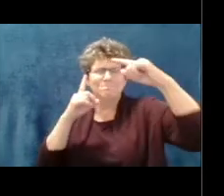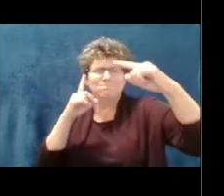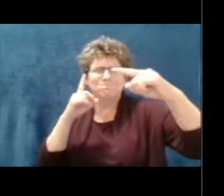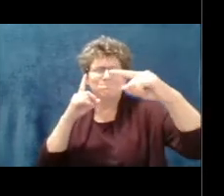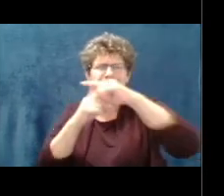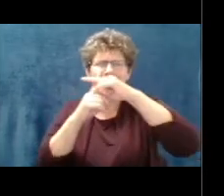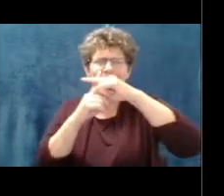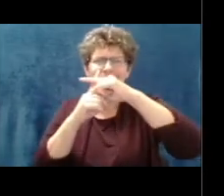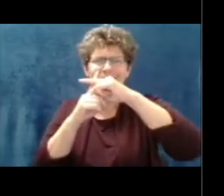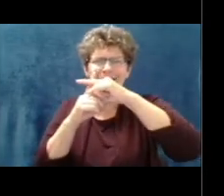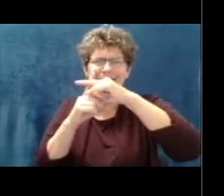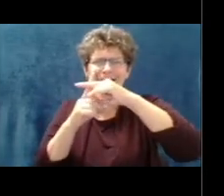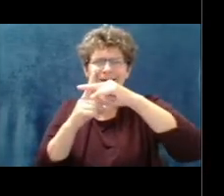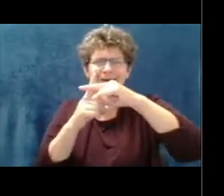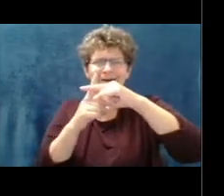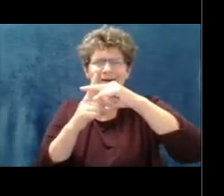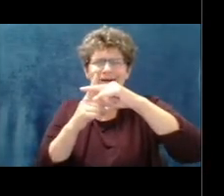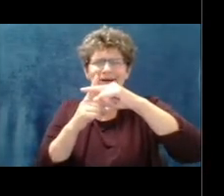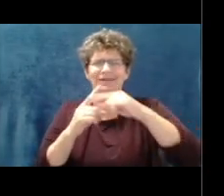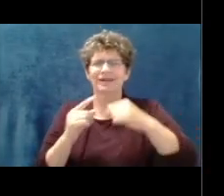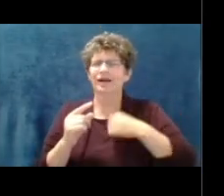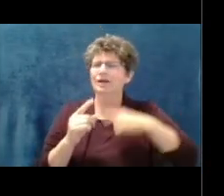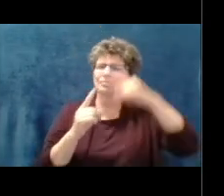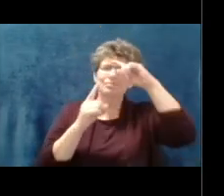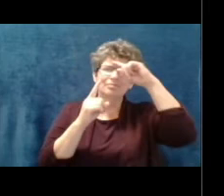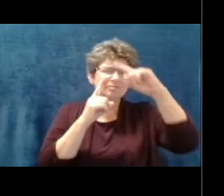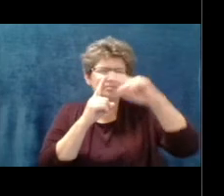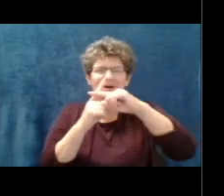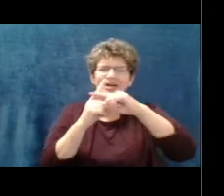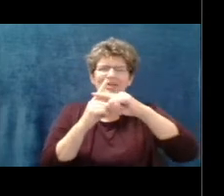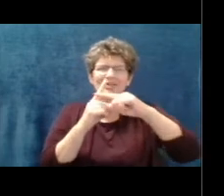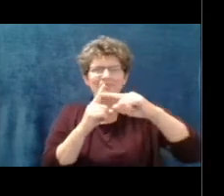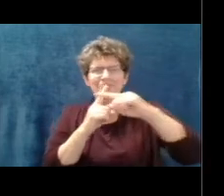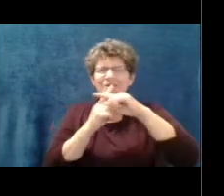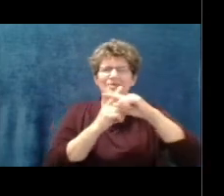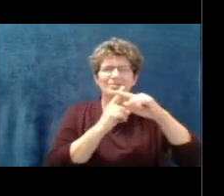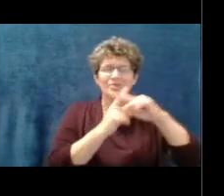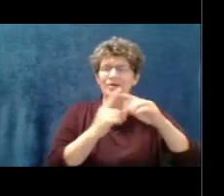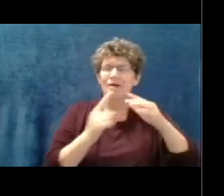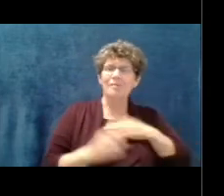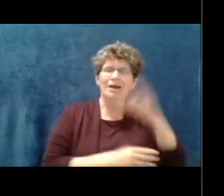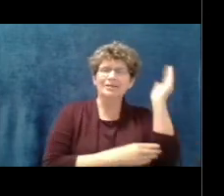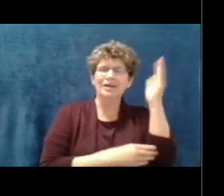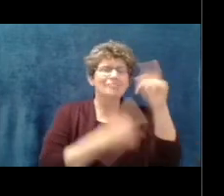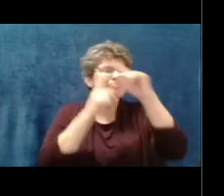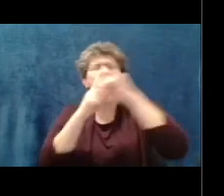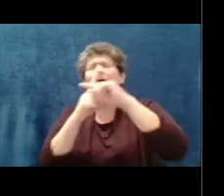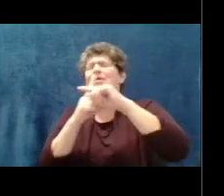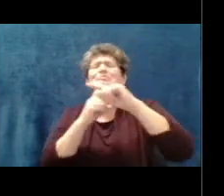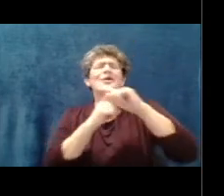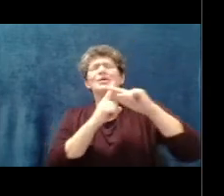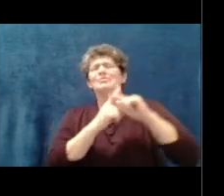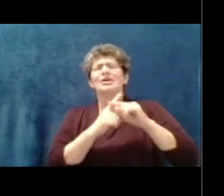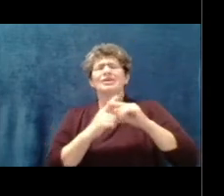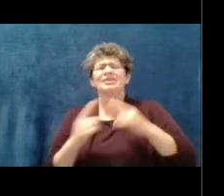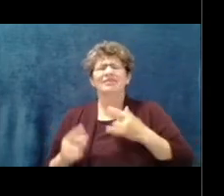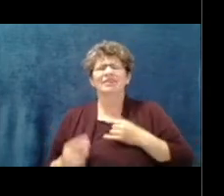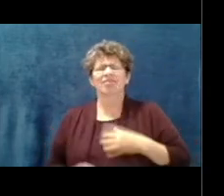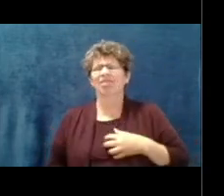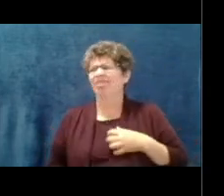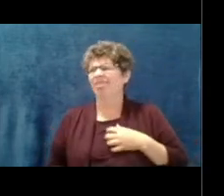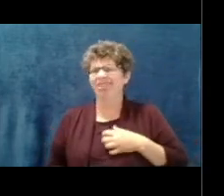And this talk is incredibly positive. It's nauseatingly positive, okay?